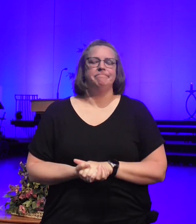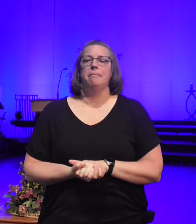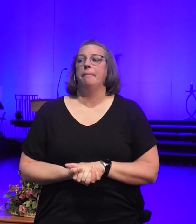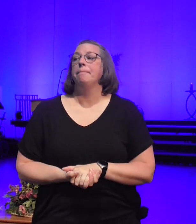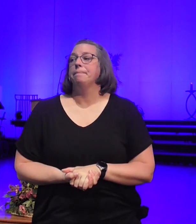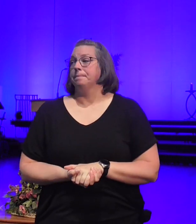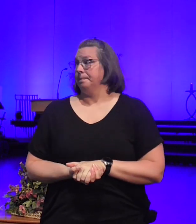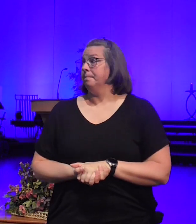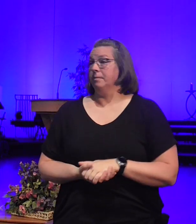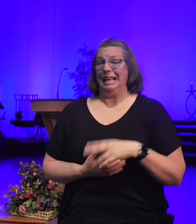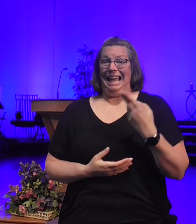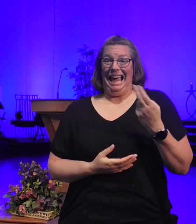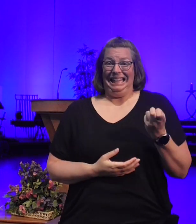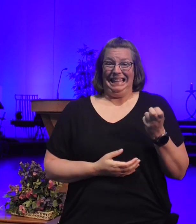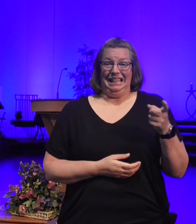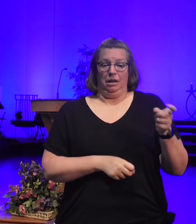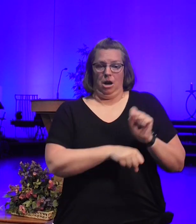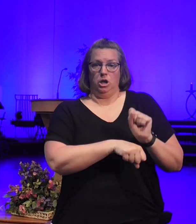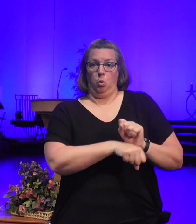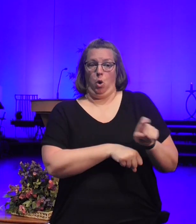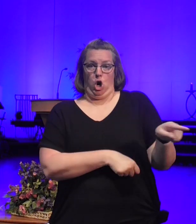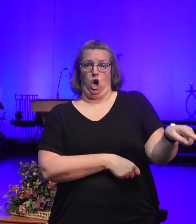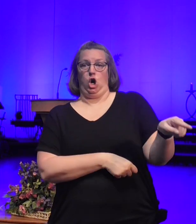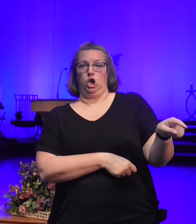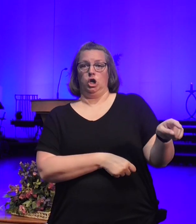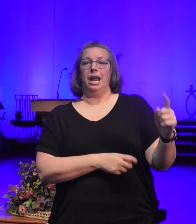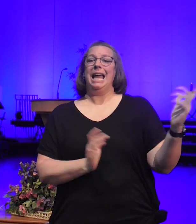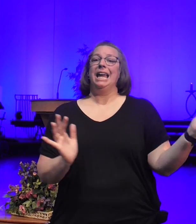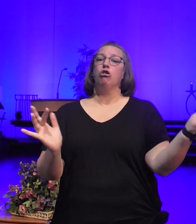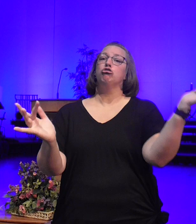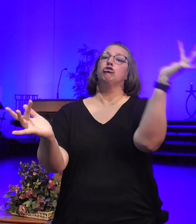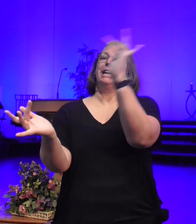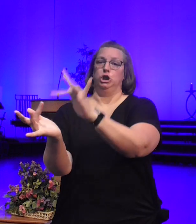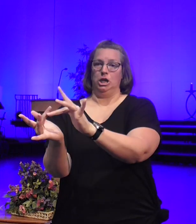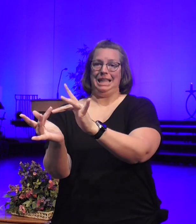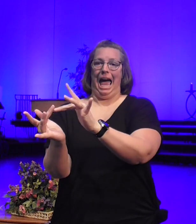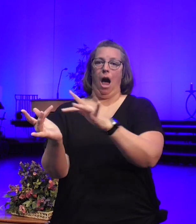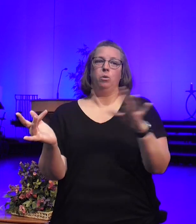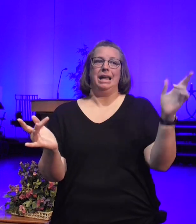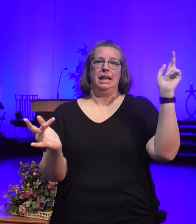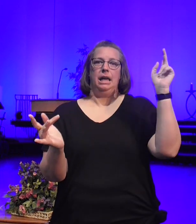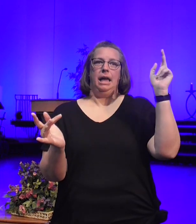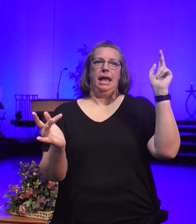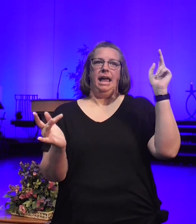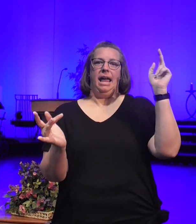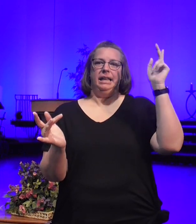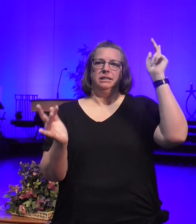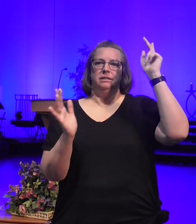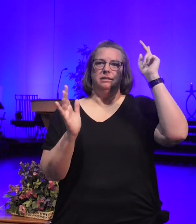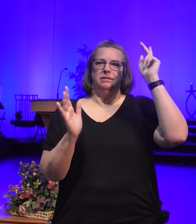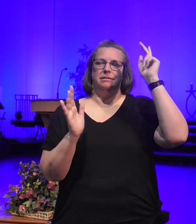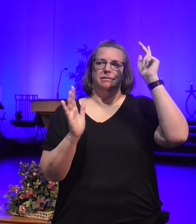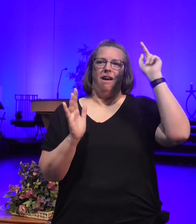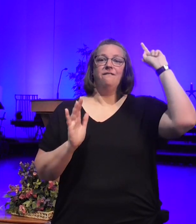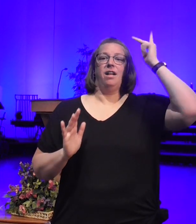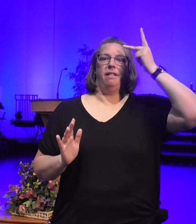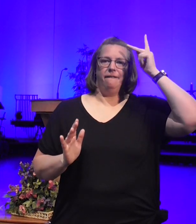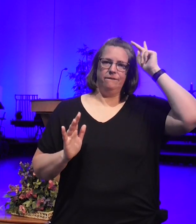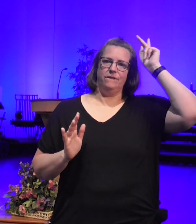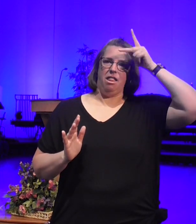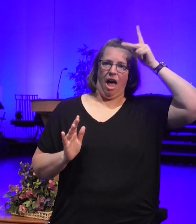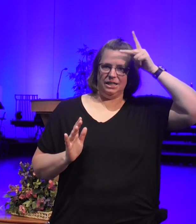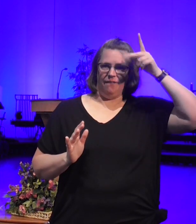And he does his work now, reaching out, thinking his philosophy is, how can you hate me when you don't even know me?